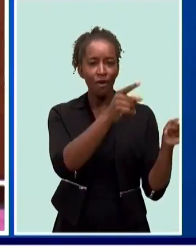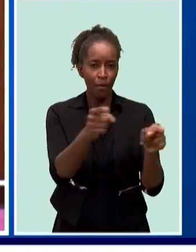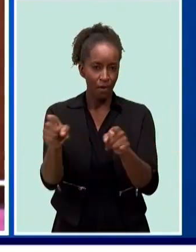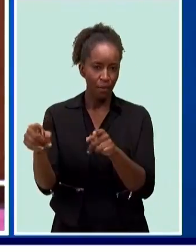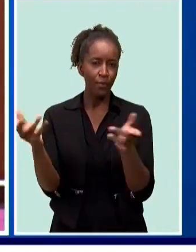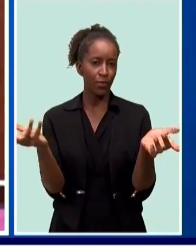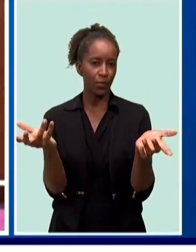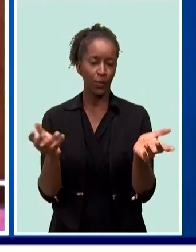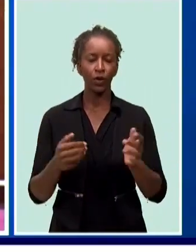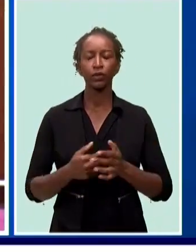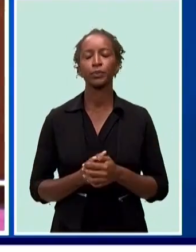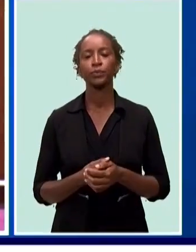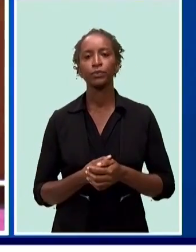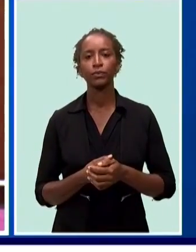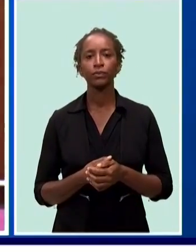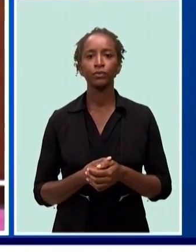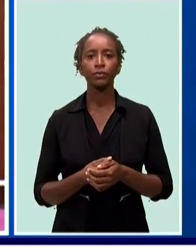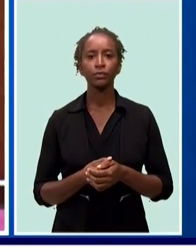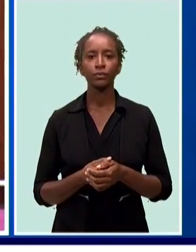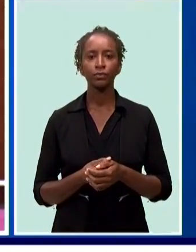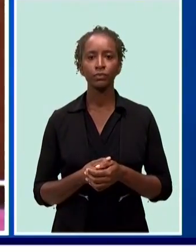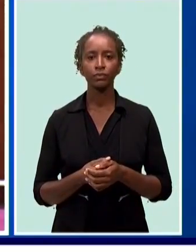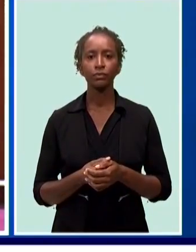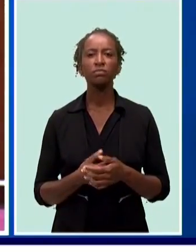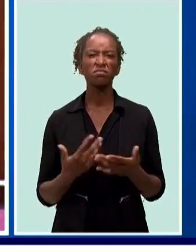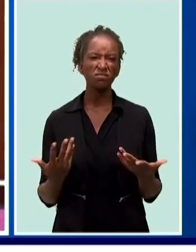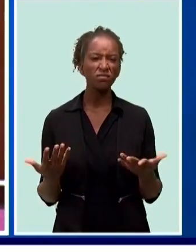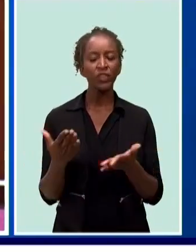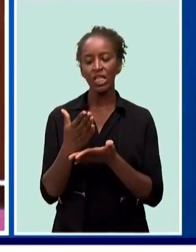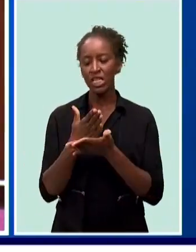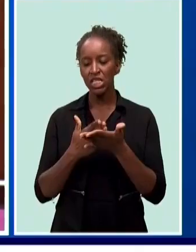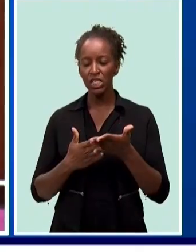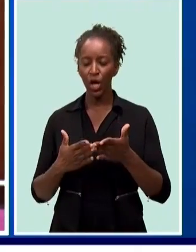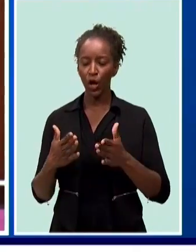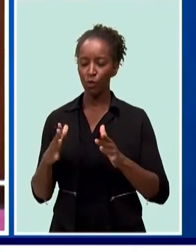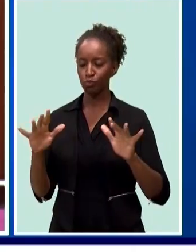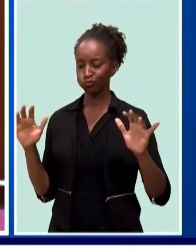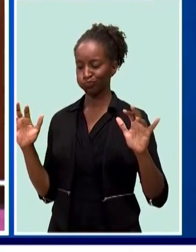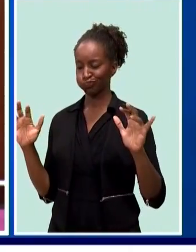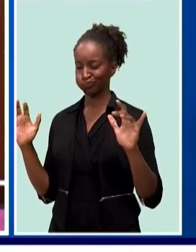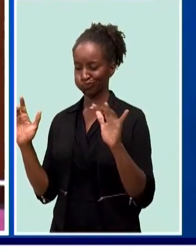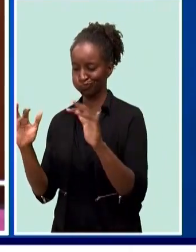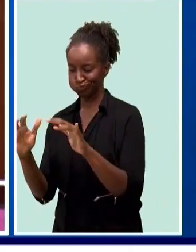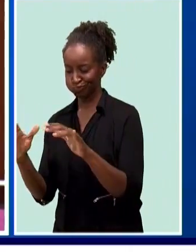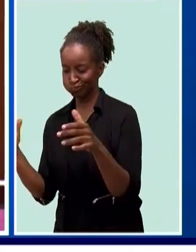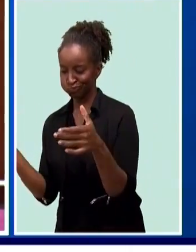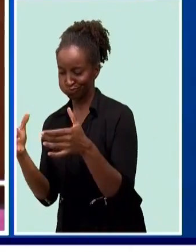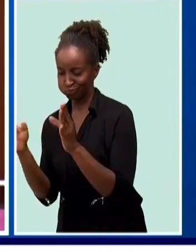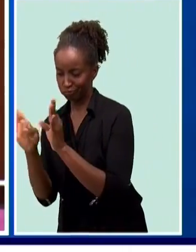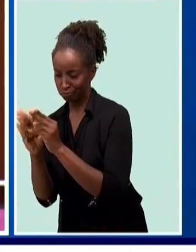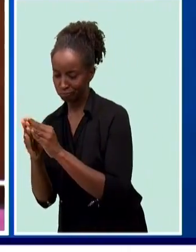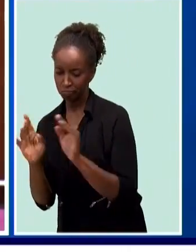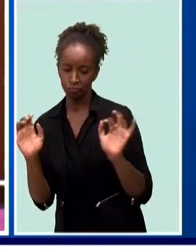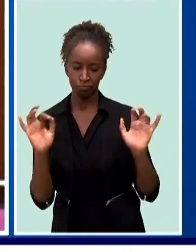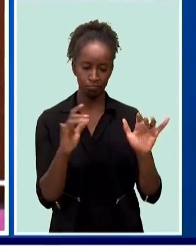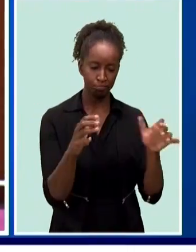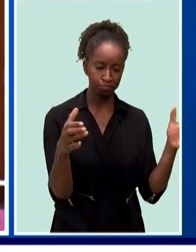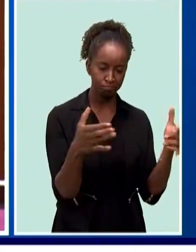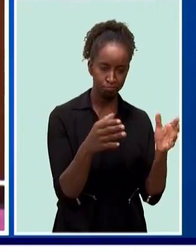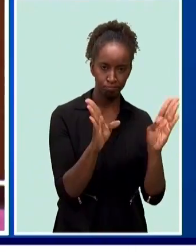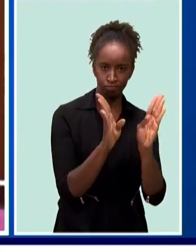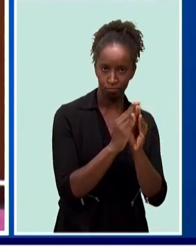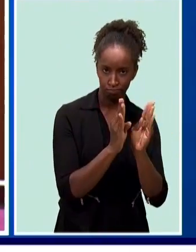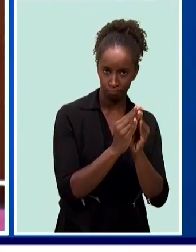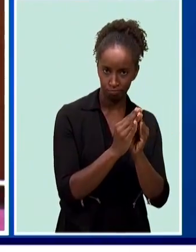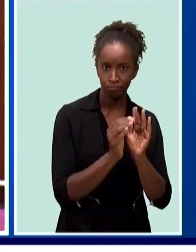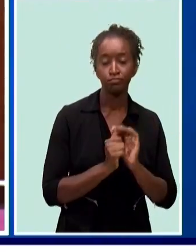have some, and I know people like to call them town hall meetings, I prefer to say citizen engagement, where we will be